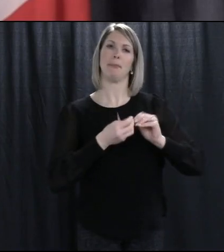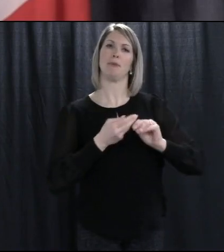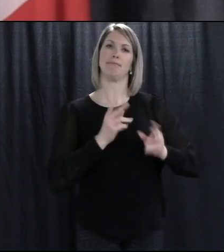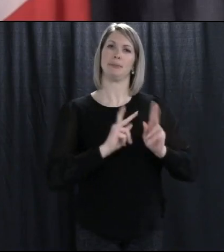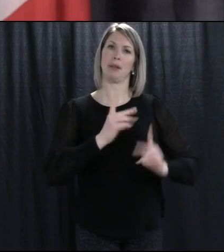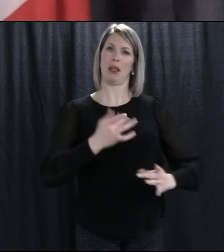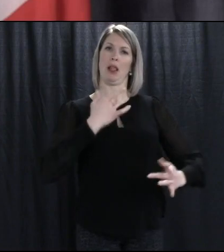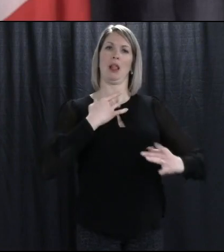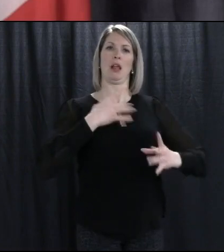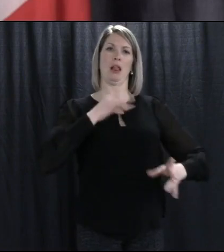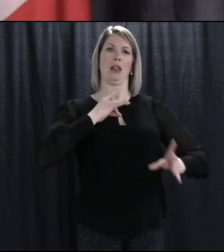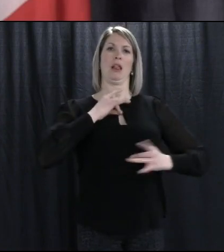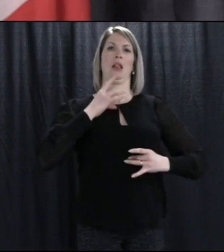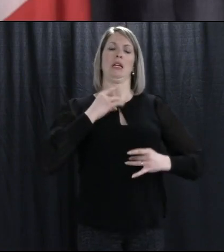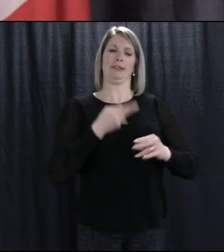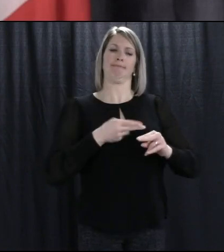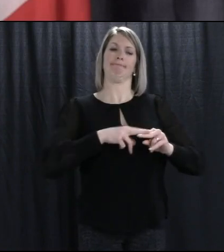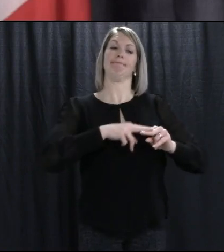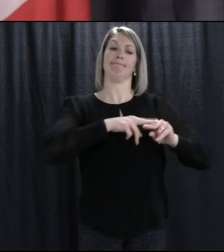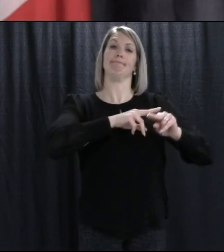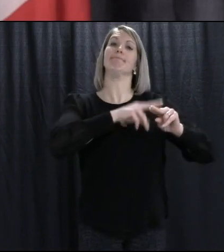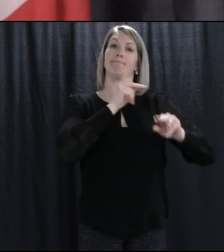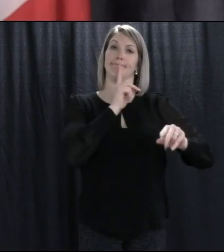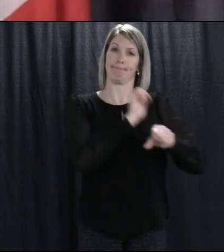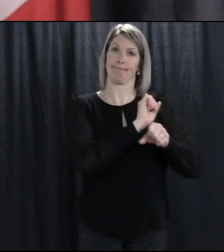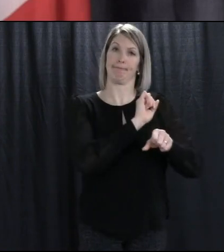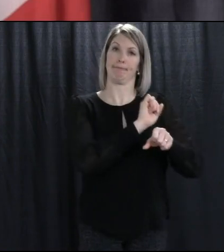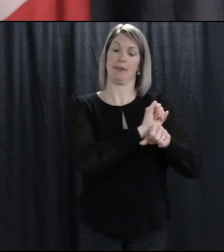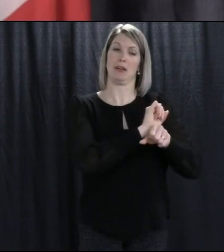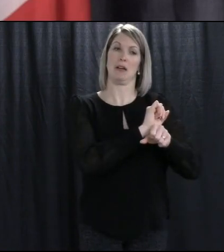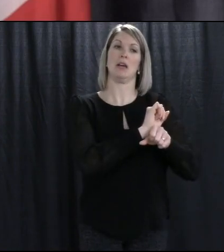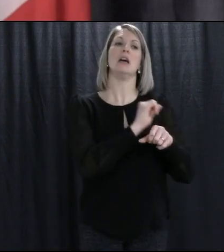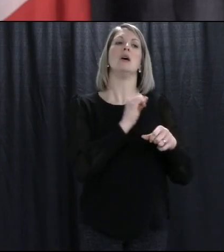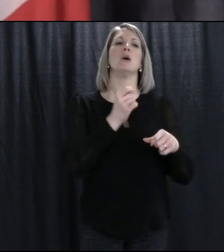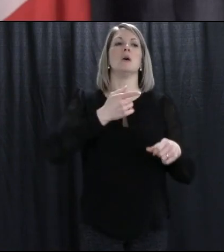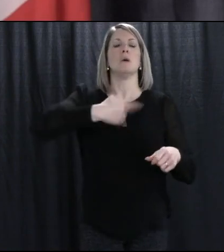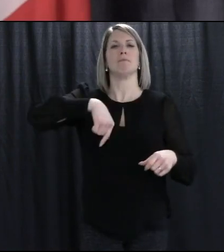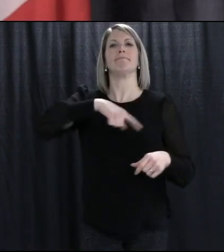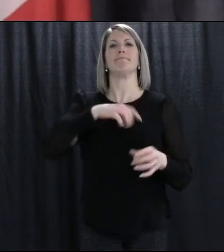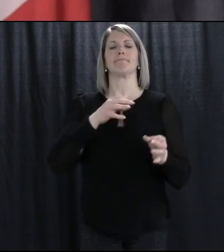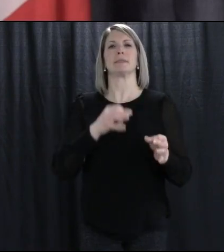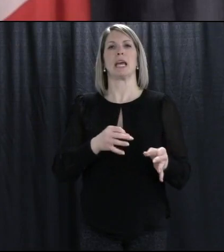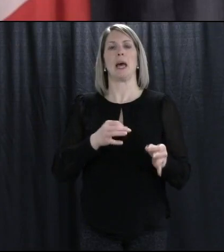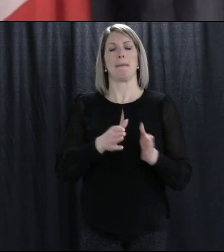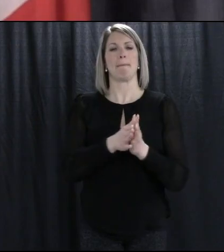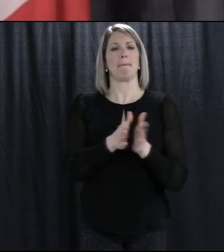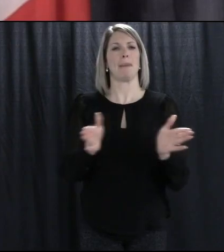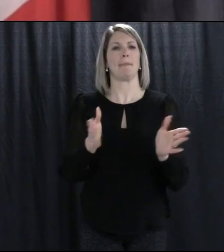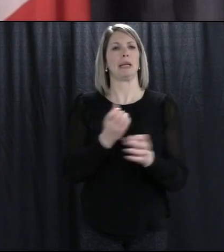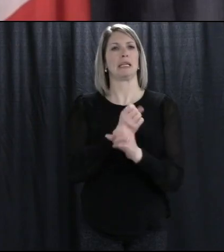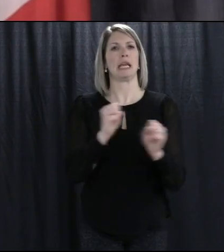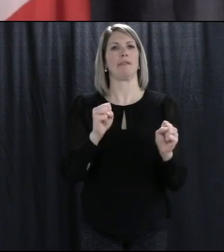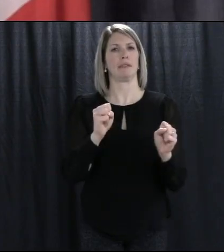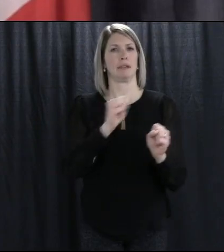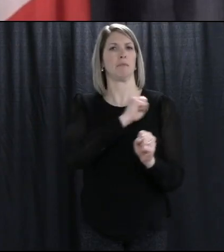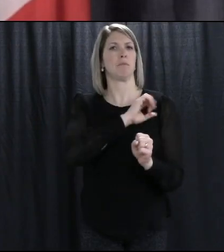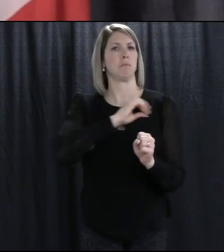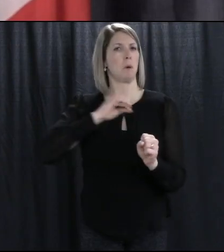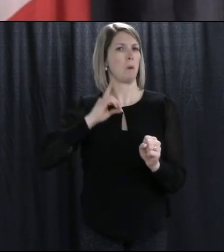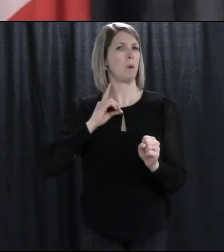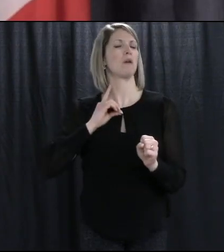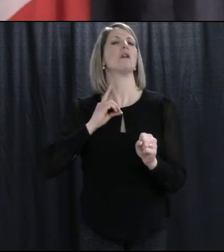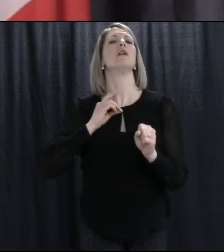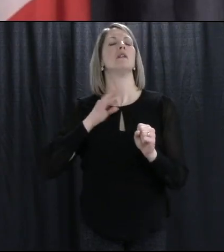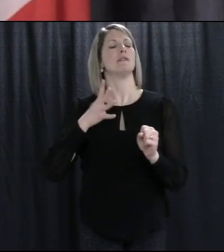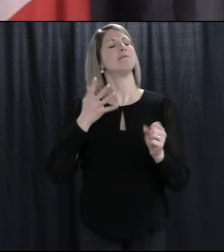public businesses, nonprofits, and public sector have taken unprecedented steps to ensure that we can protect the health of our population,